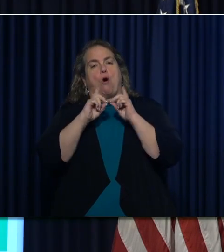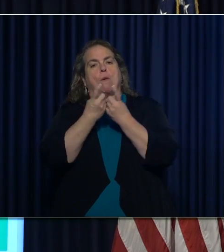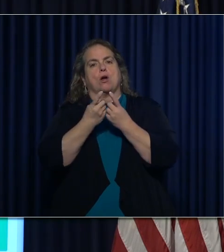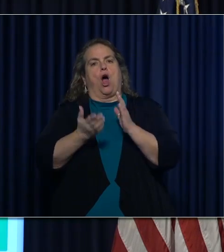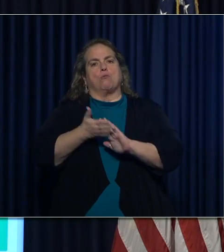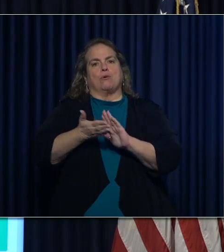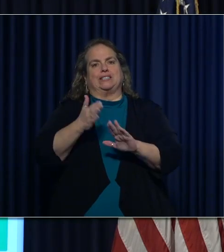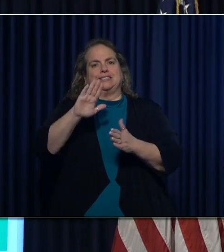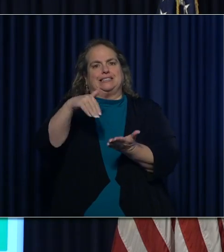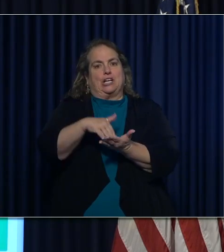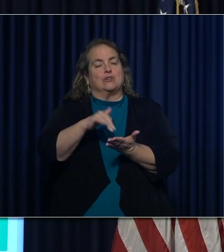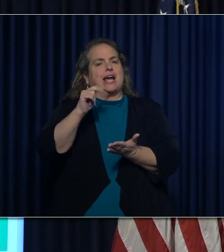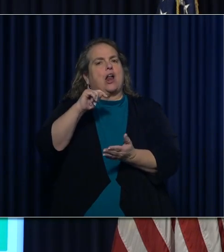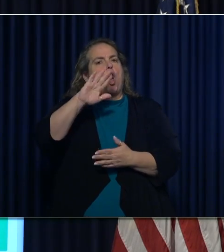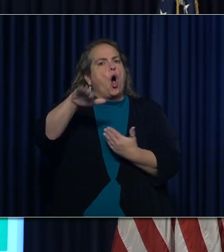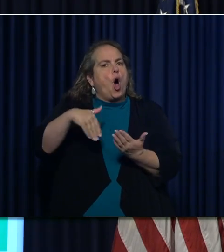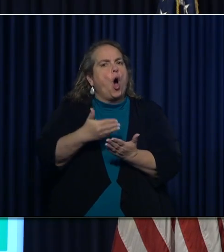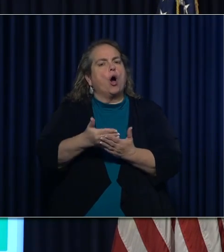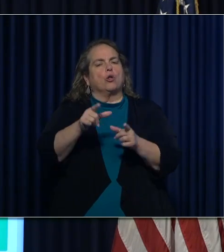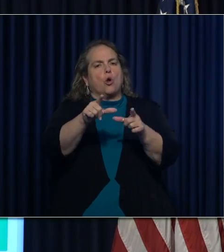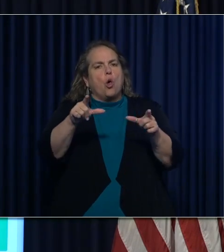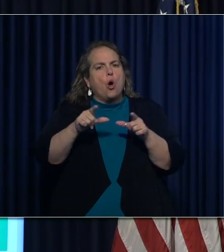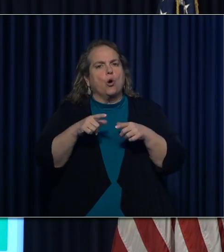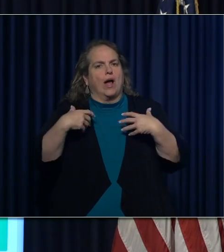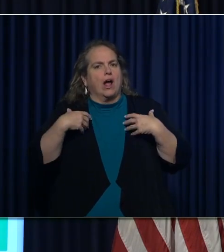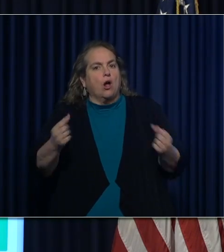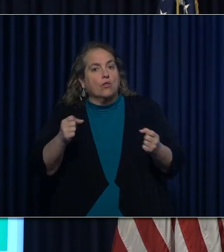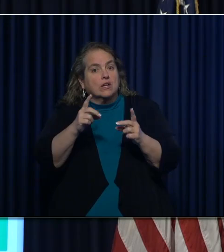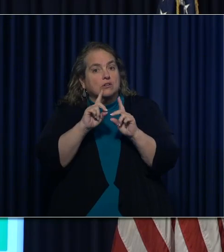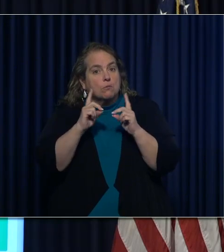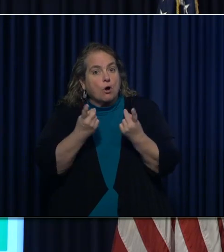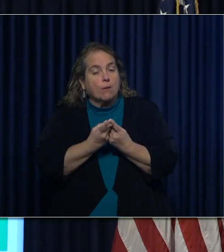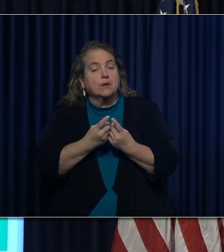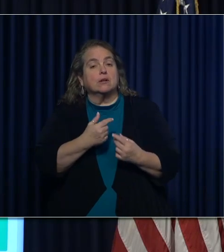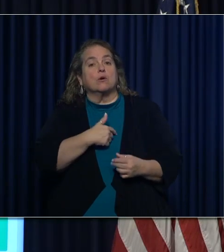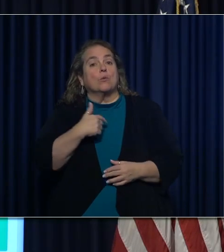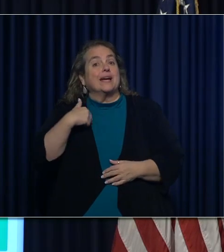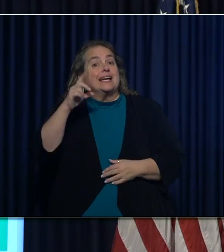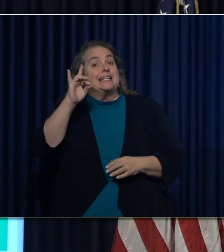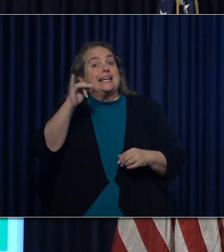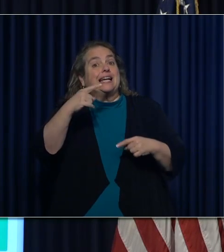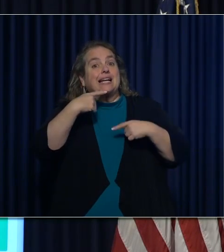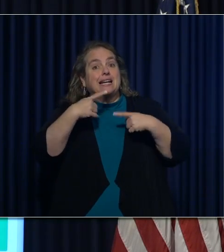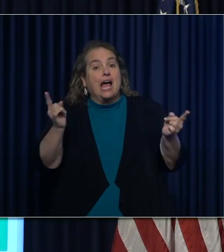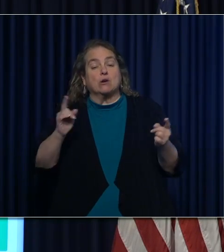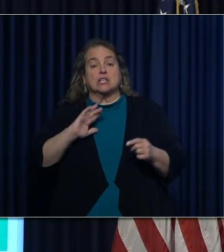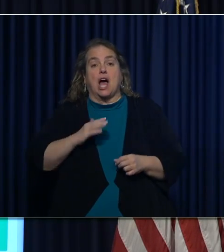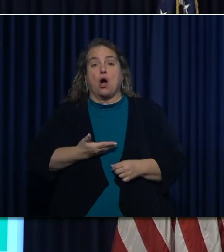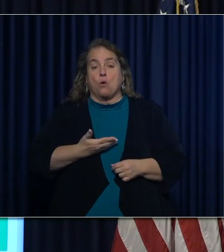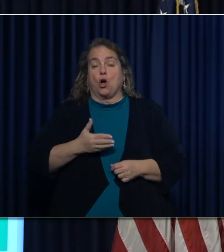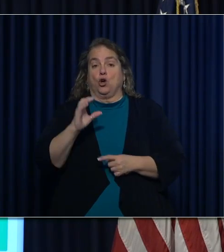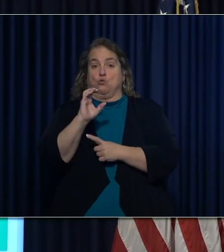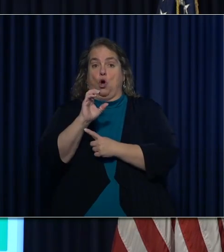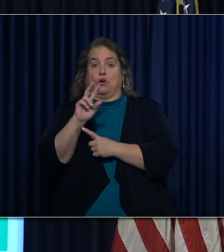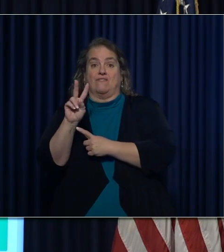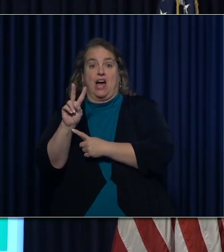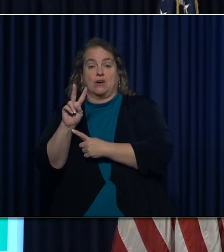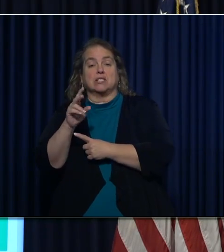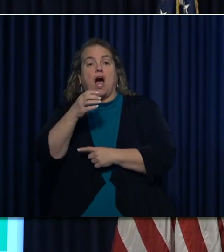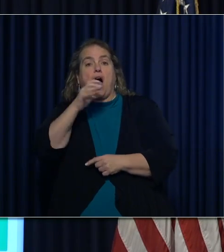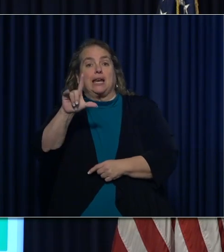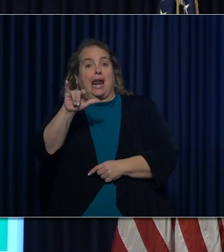local health departments. We have announced our coronavirus hotline for